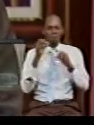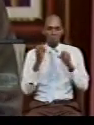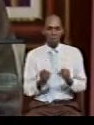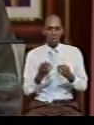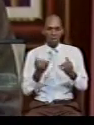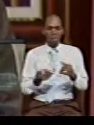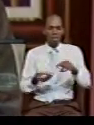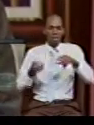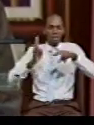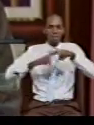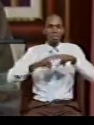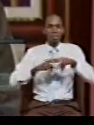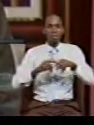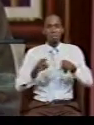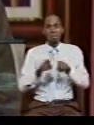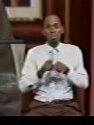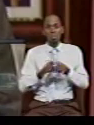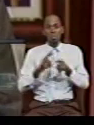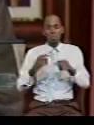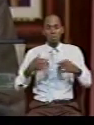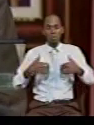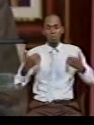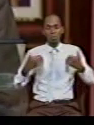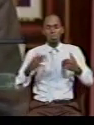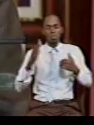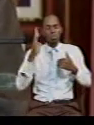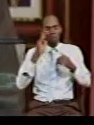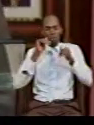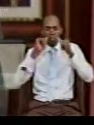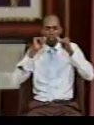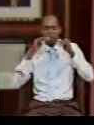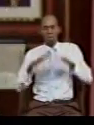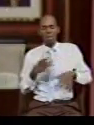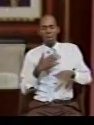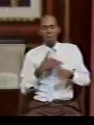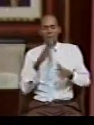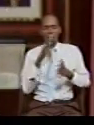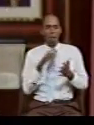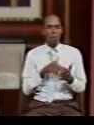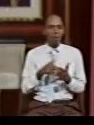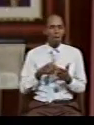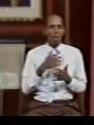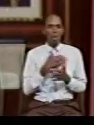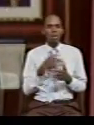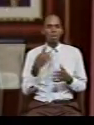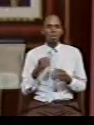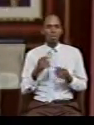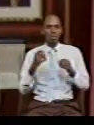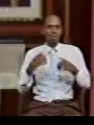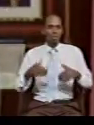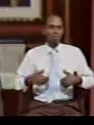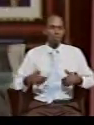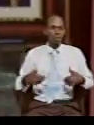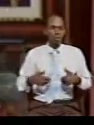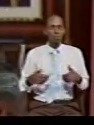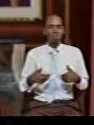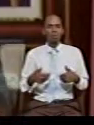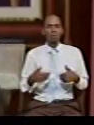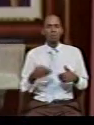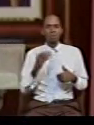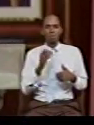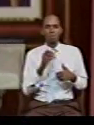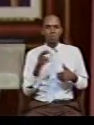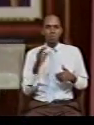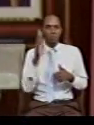Even the youth shall faint and be weary, and the young men shall utterly fall.